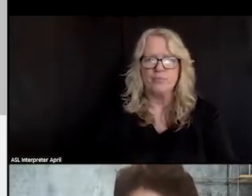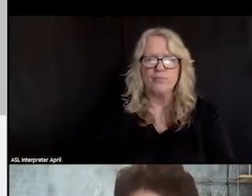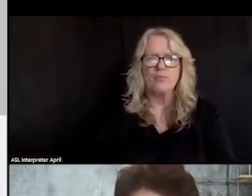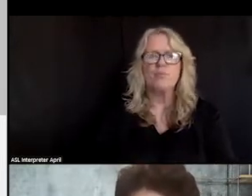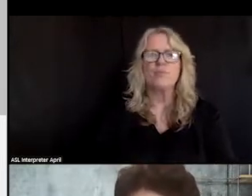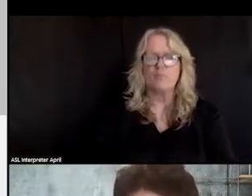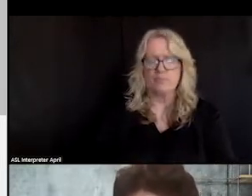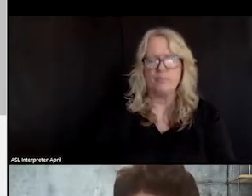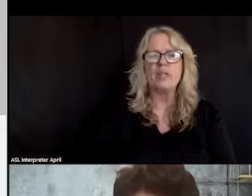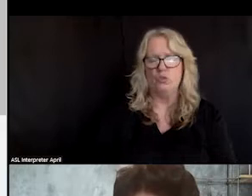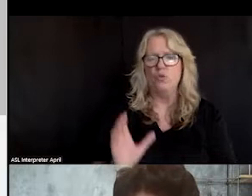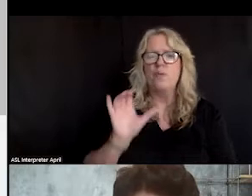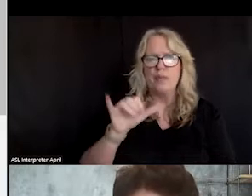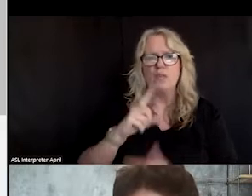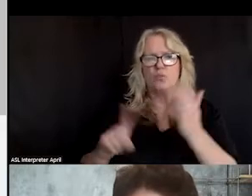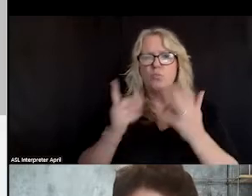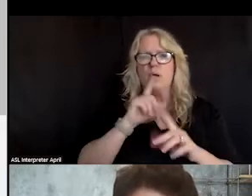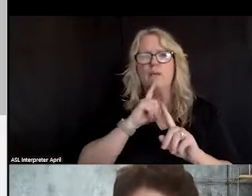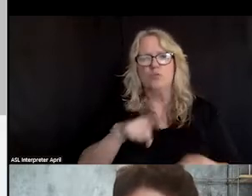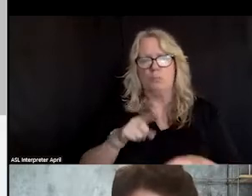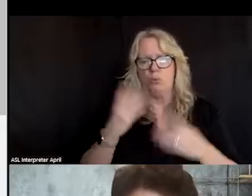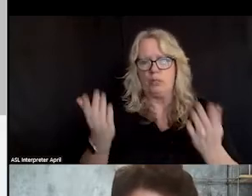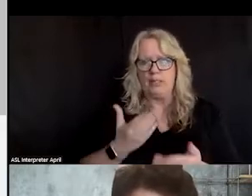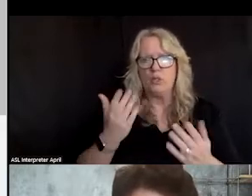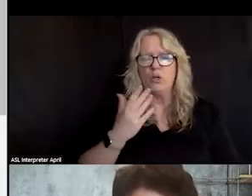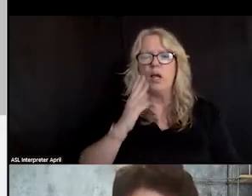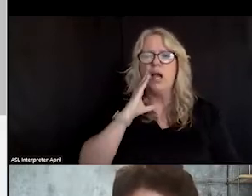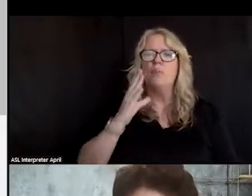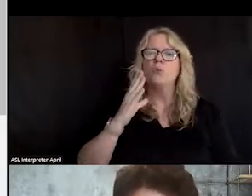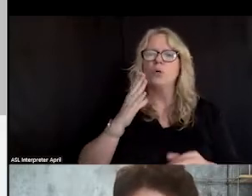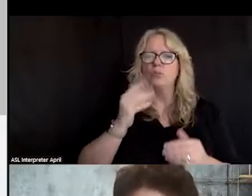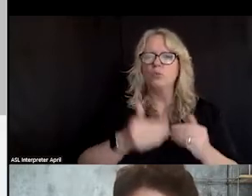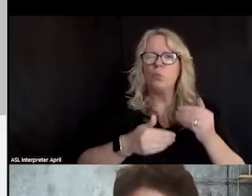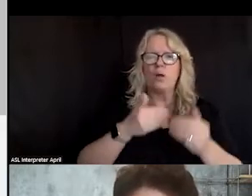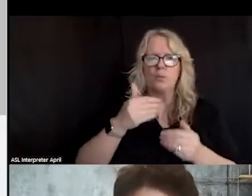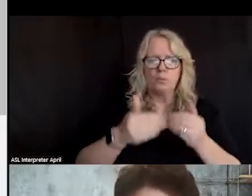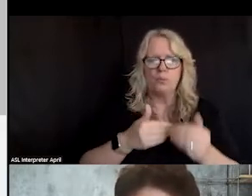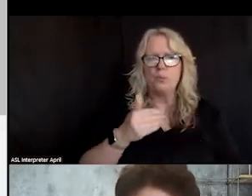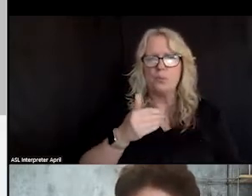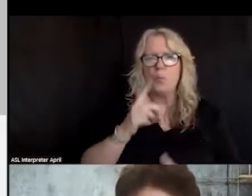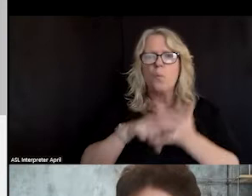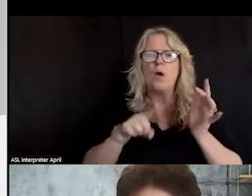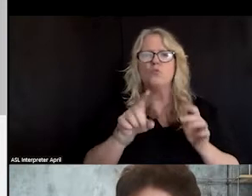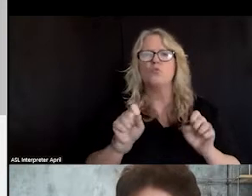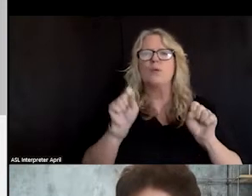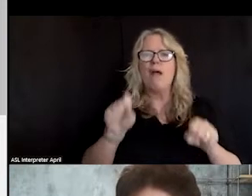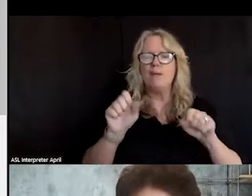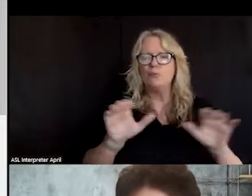And so that's kind of what is reported here. I will quickly walk through, what you could do